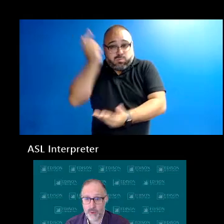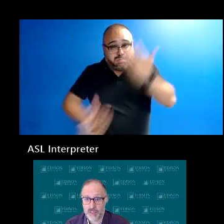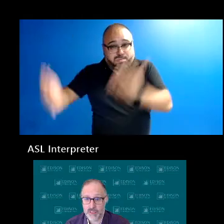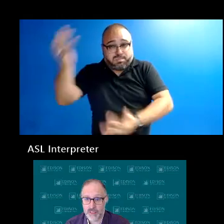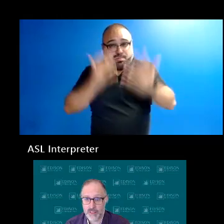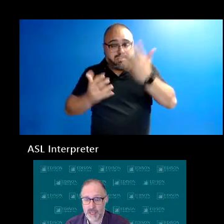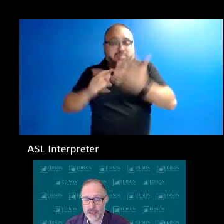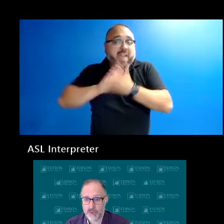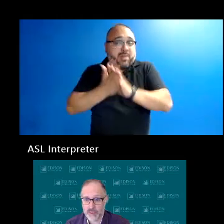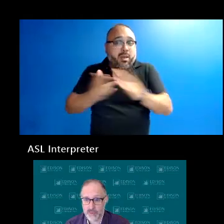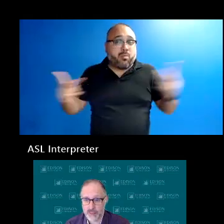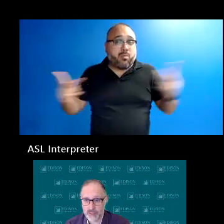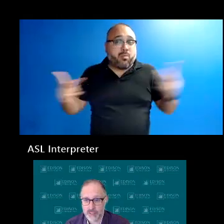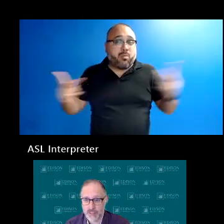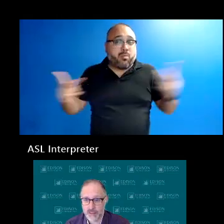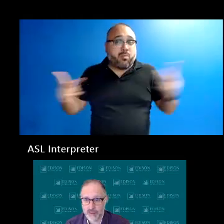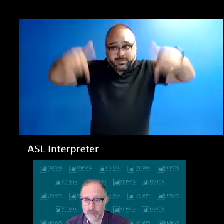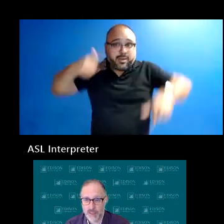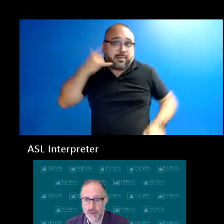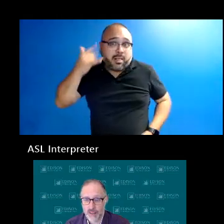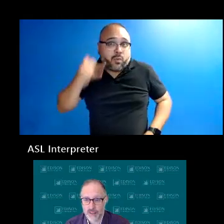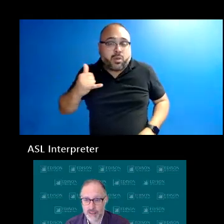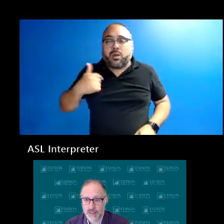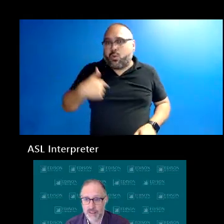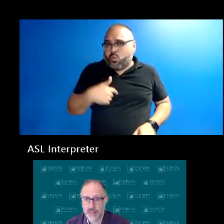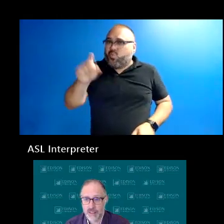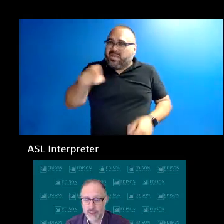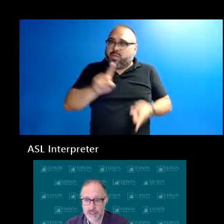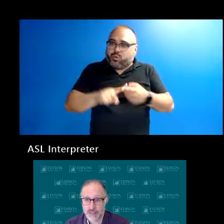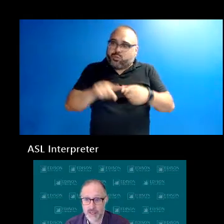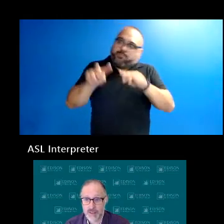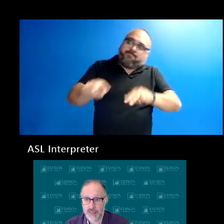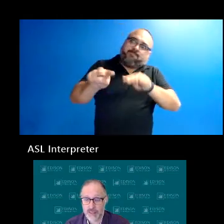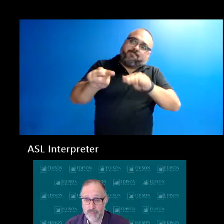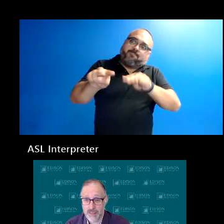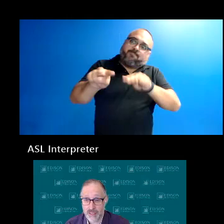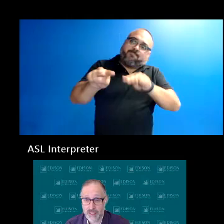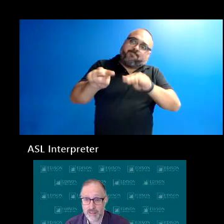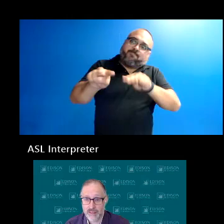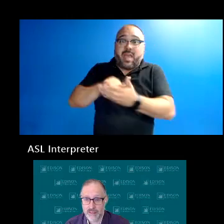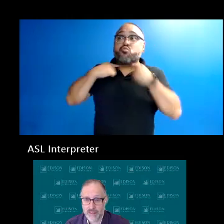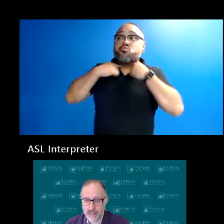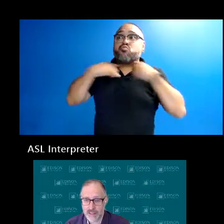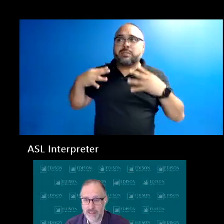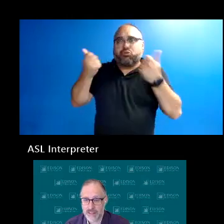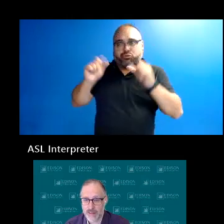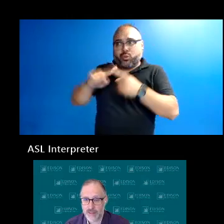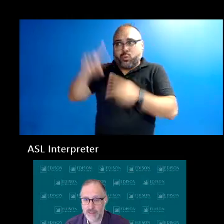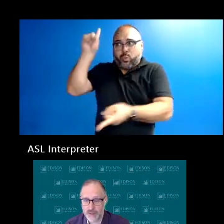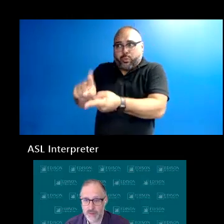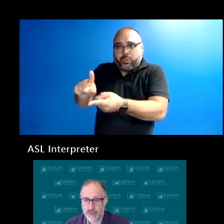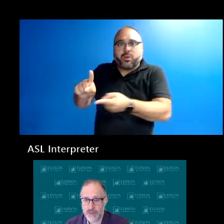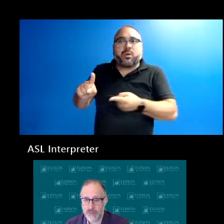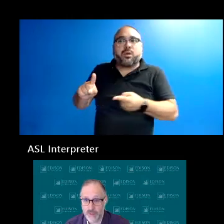got worse in California. So we need to make sure that we are constantly addressing that risk and taking the necessary steps